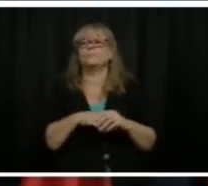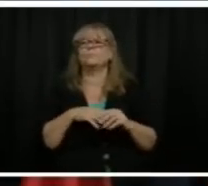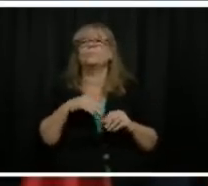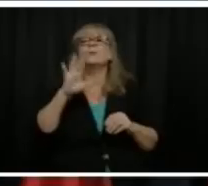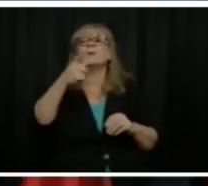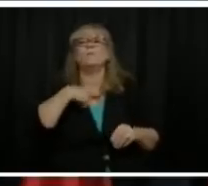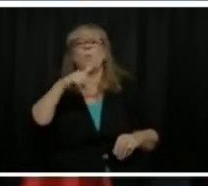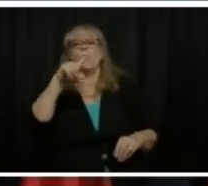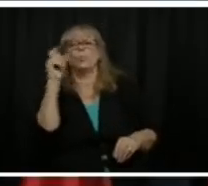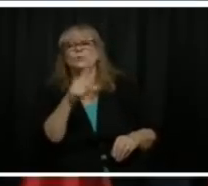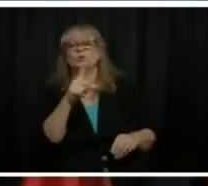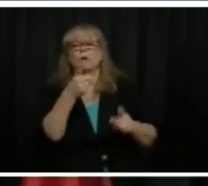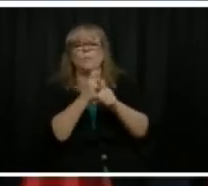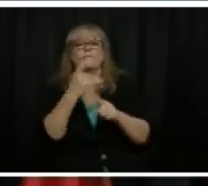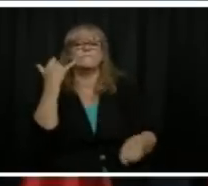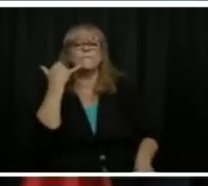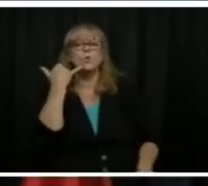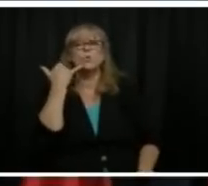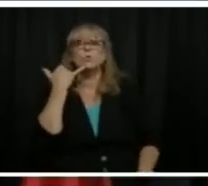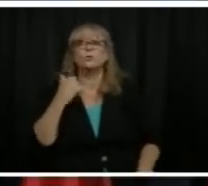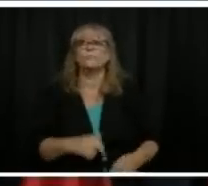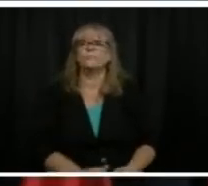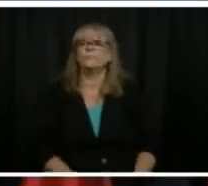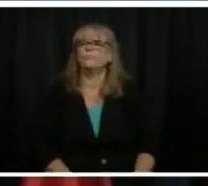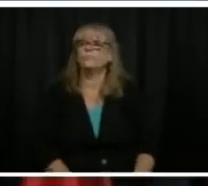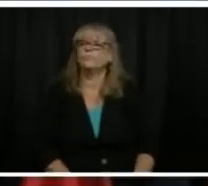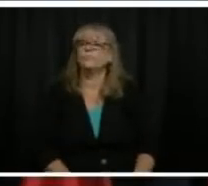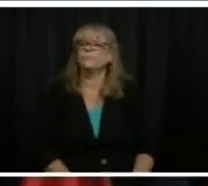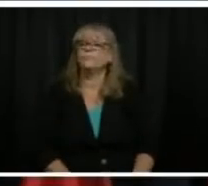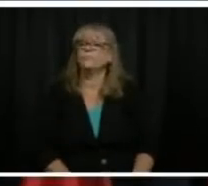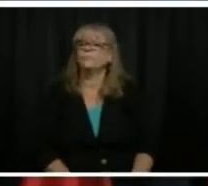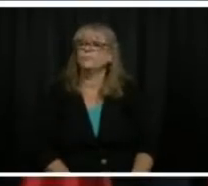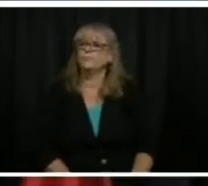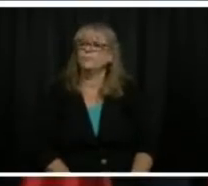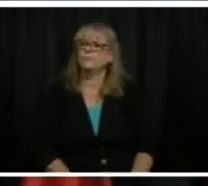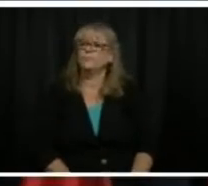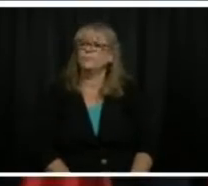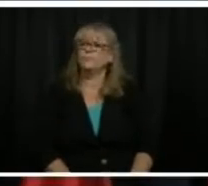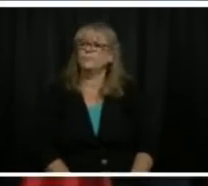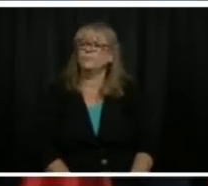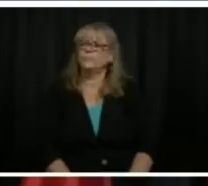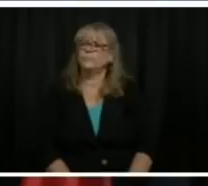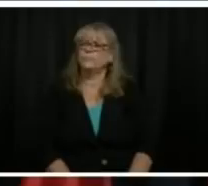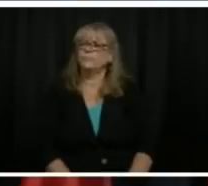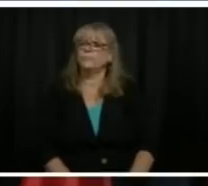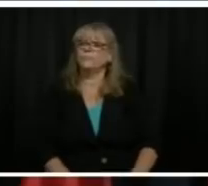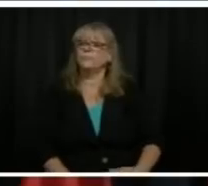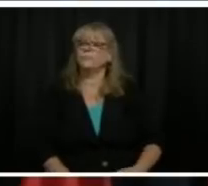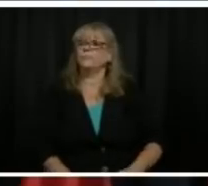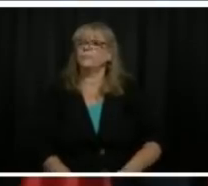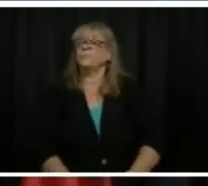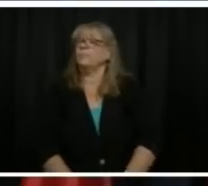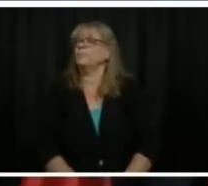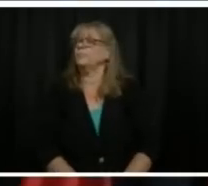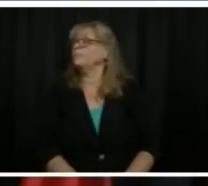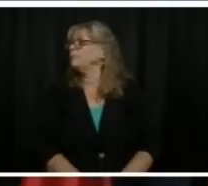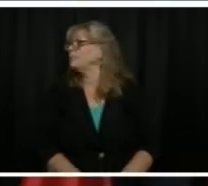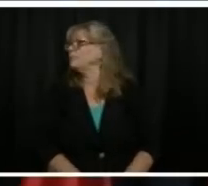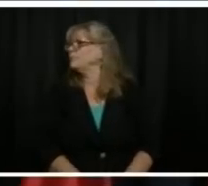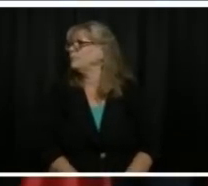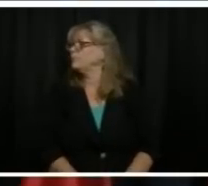Telephone? And then one more from the room. Hi, Governor. Go ahead. Dave Perry, we're sitting in Colorado.